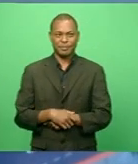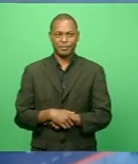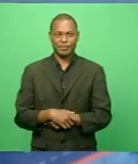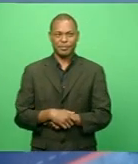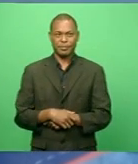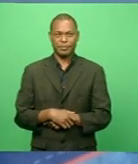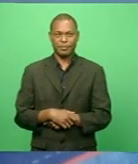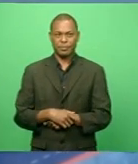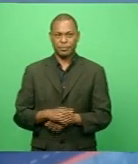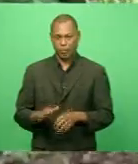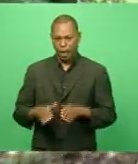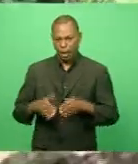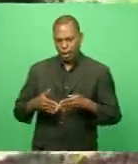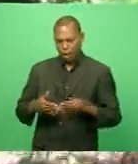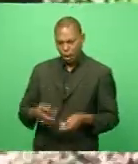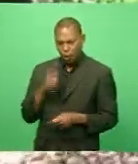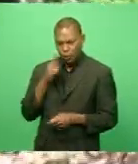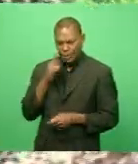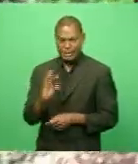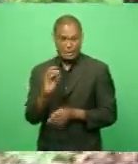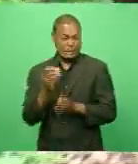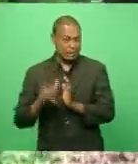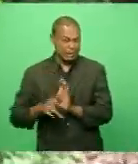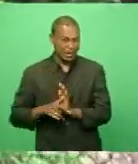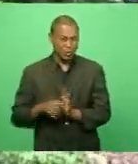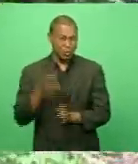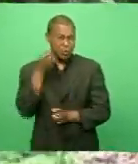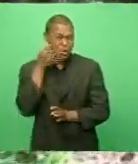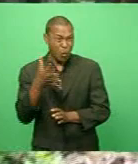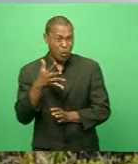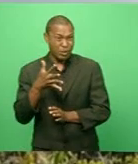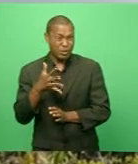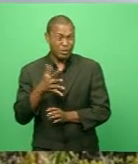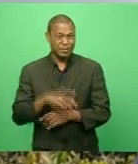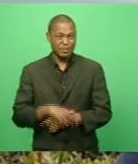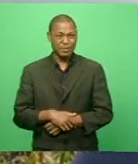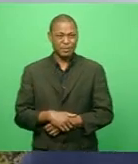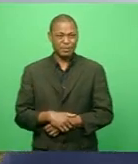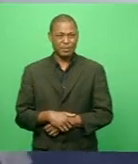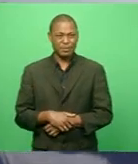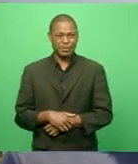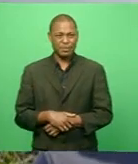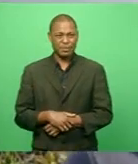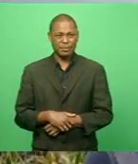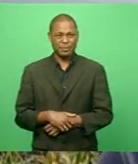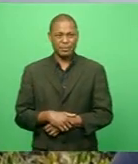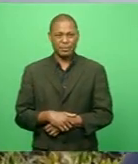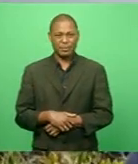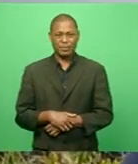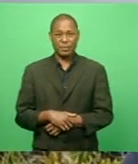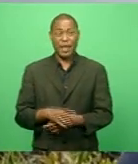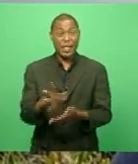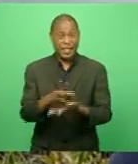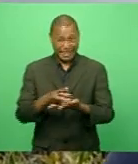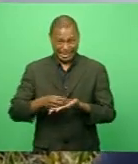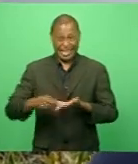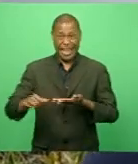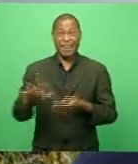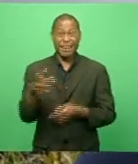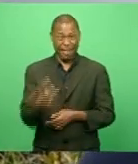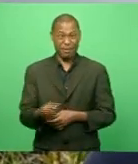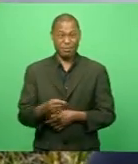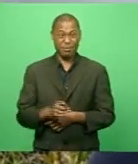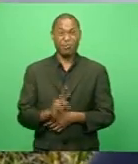starting to see that sometimes when it gets really hot, because most of this sand is the sand material that we have is